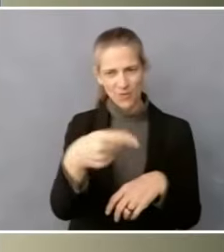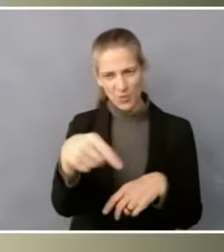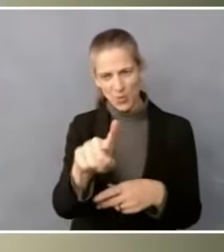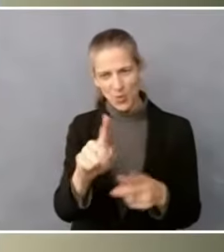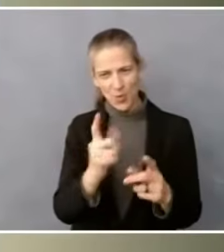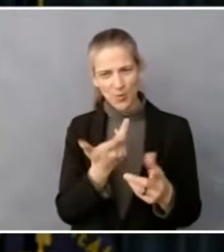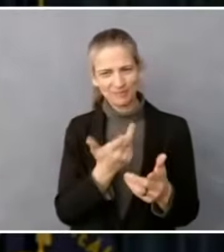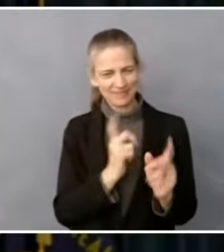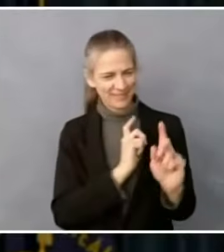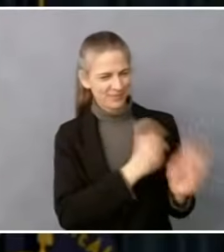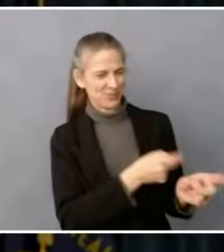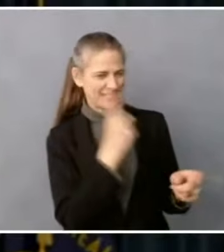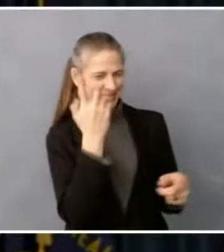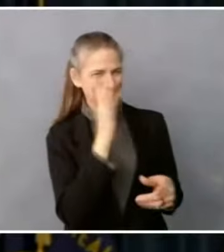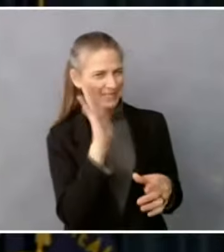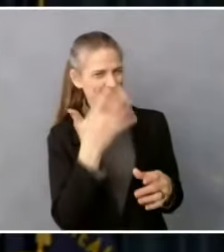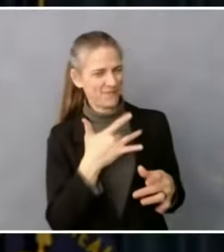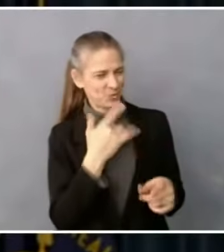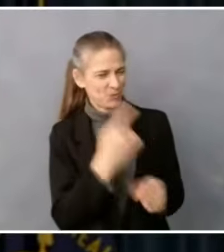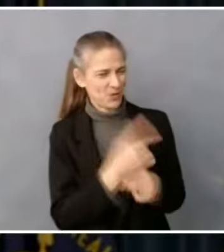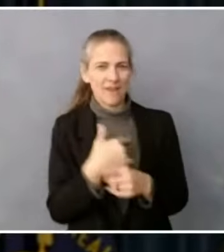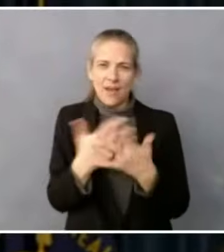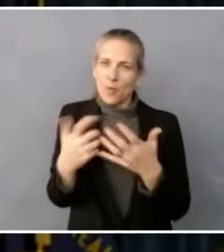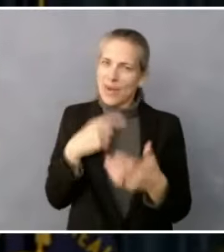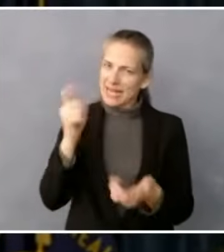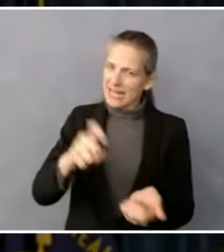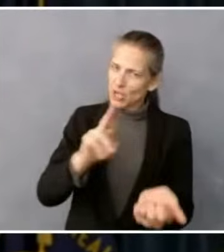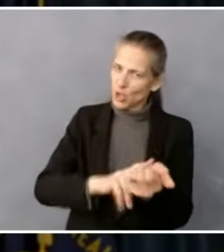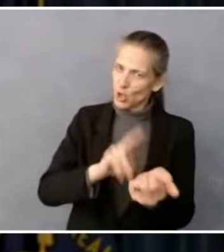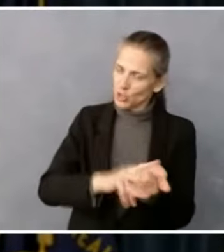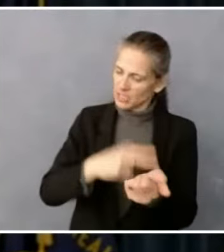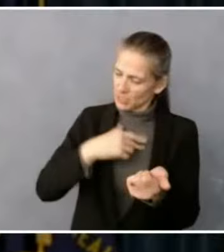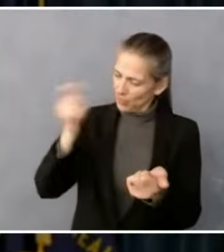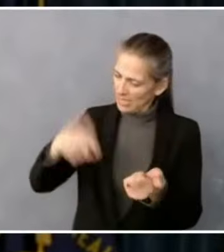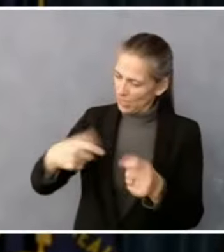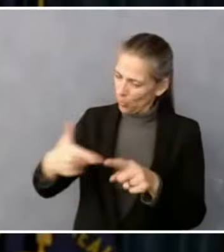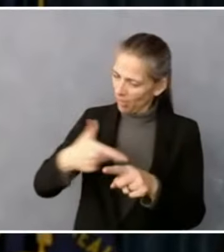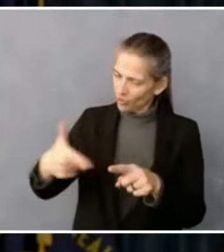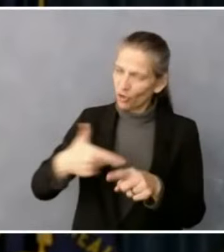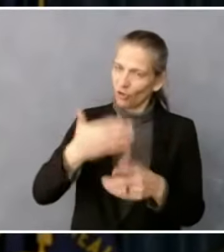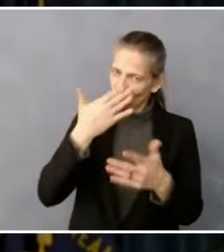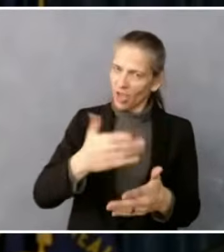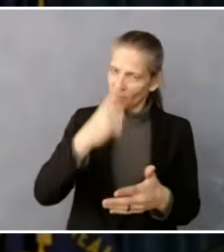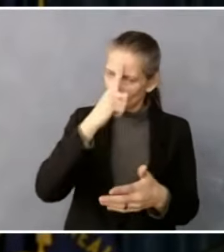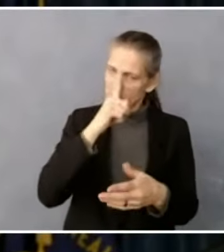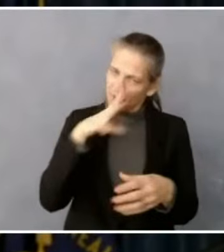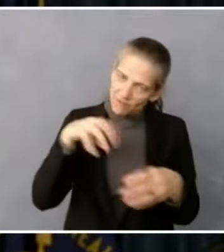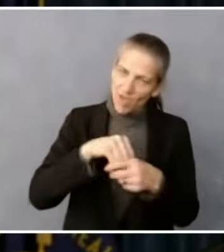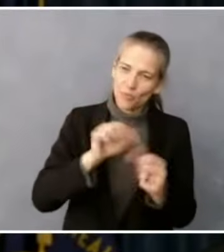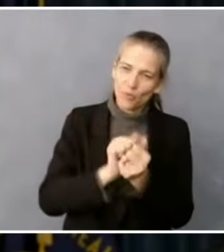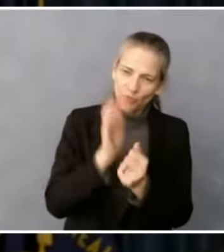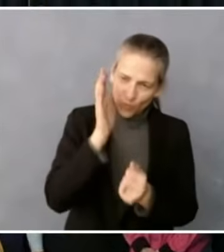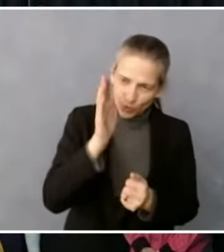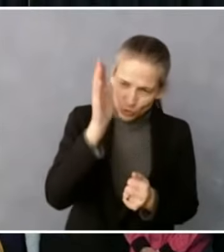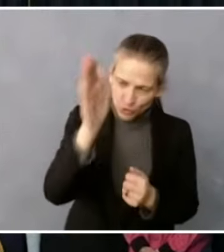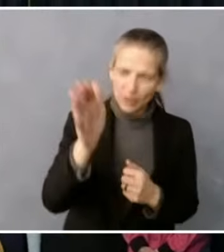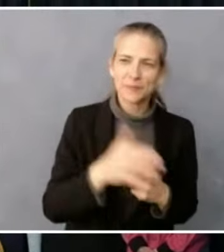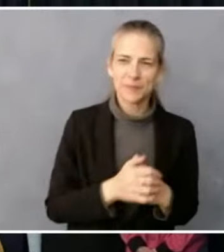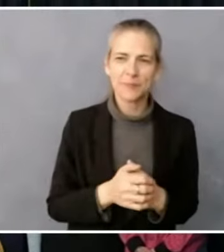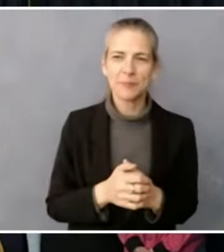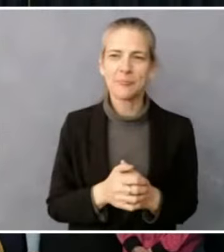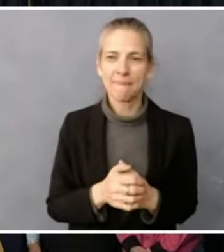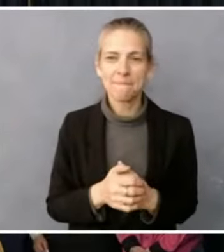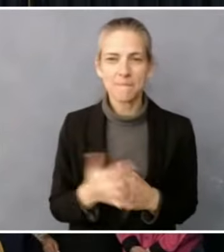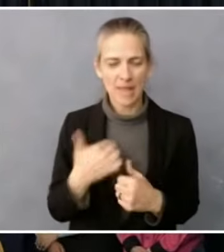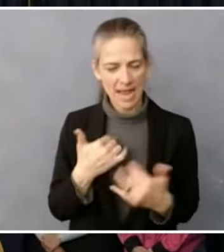That seems right. We need a lot more nurses. We need a lot more welders. Thank you all for being a big part of our future. So I do